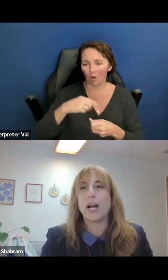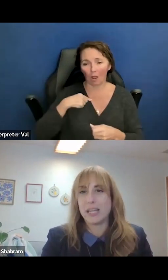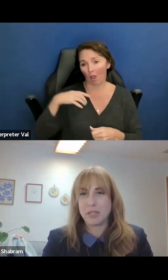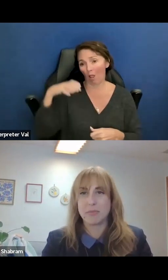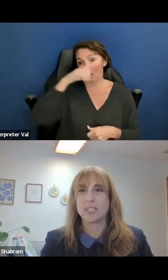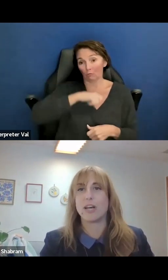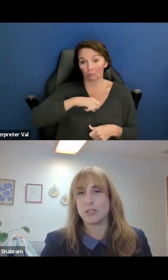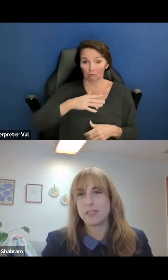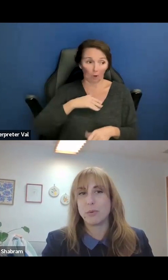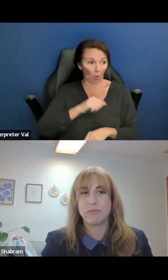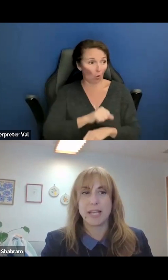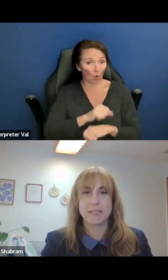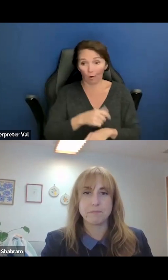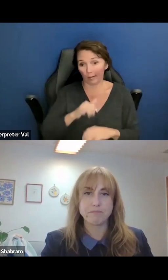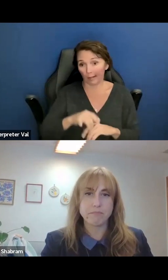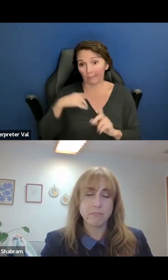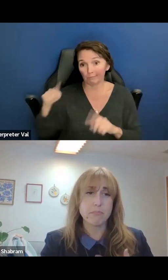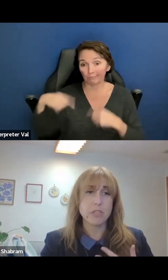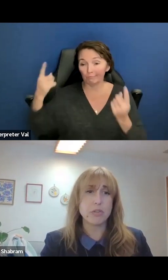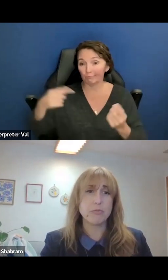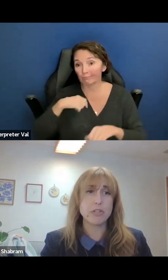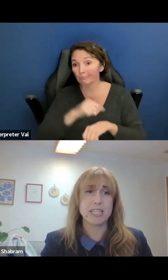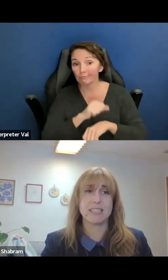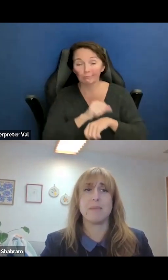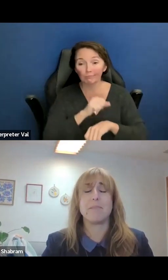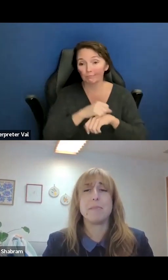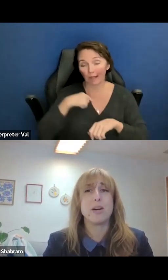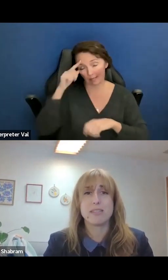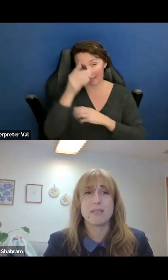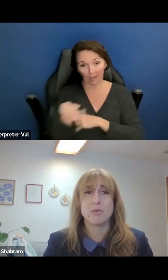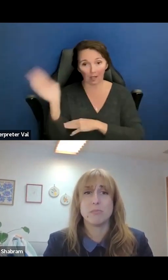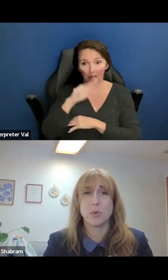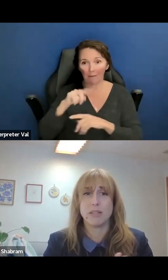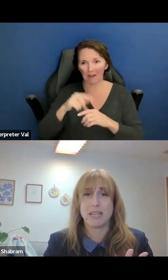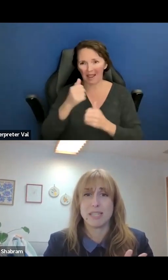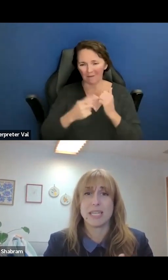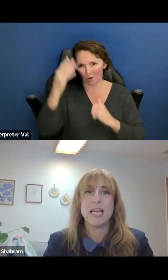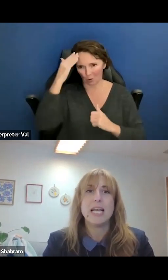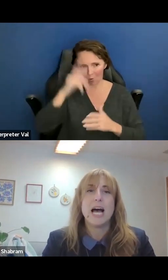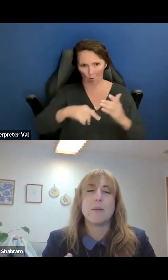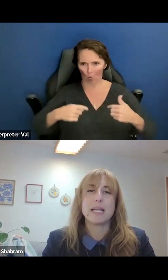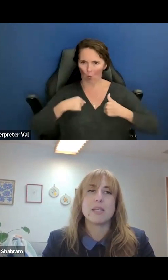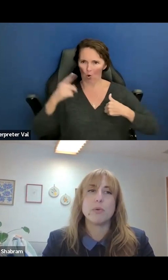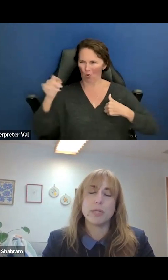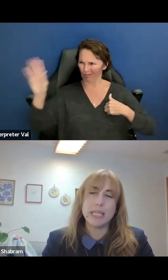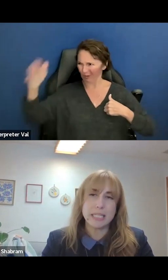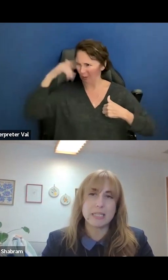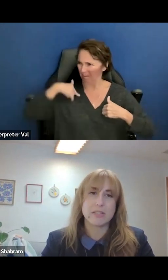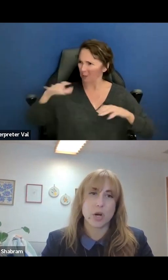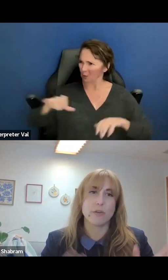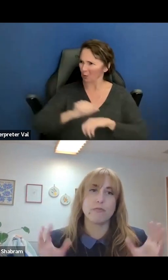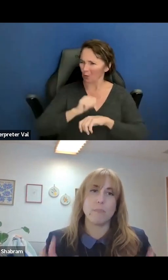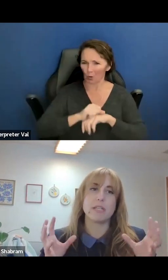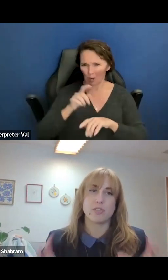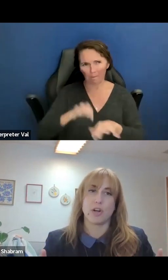by talking about some of the challenges that we've faced. So the first is, and maybe honestly the most important lesson, is that we really needed